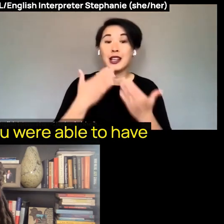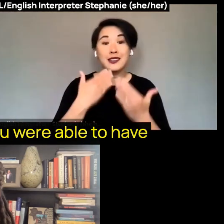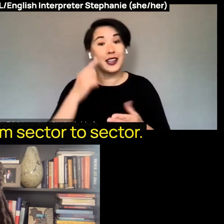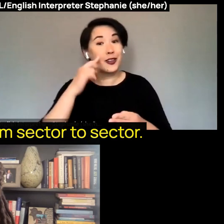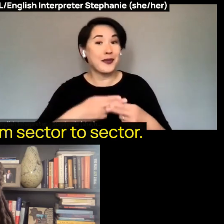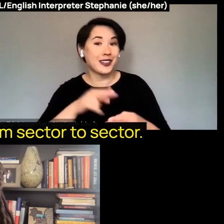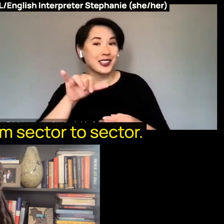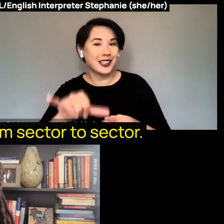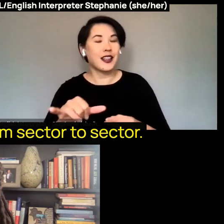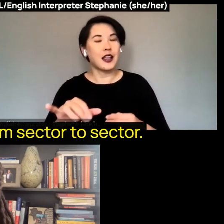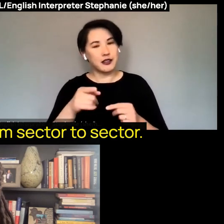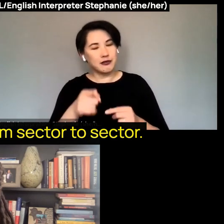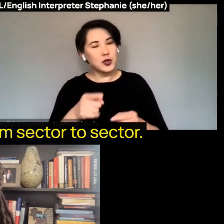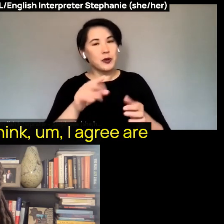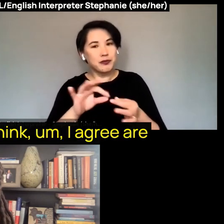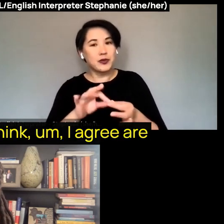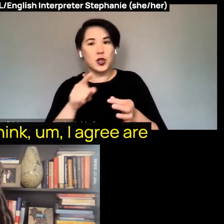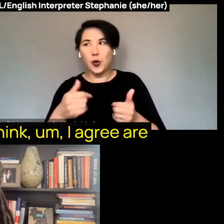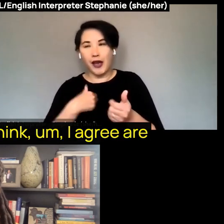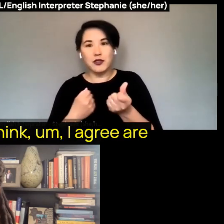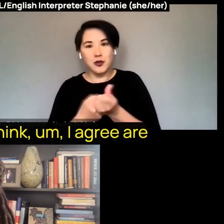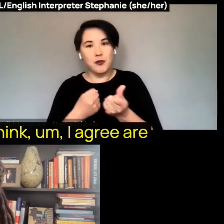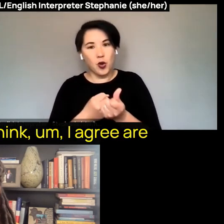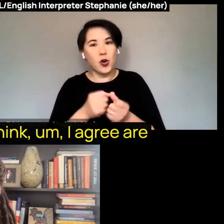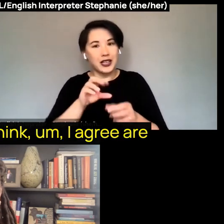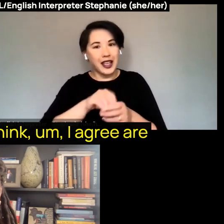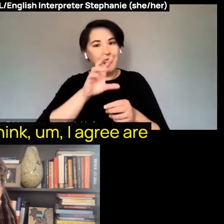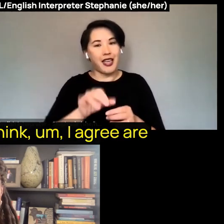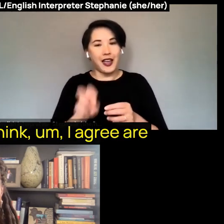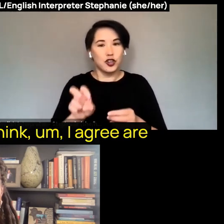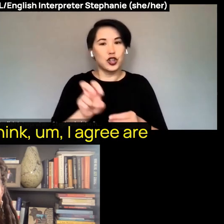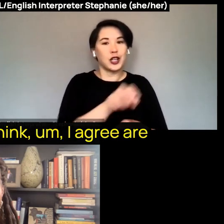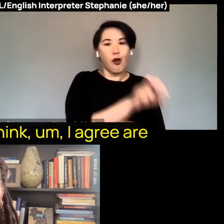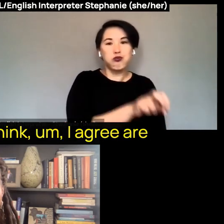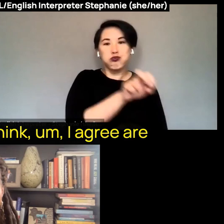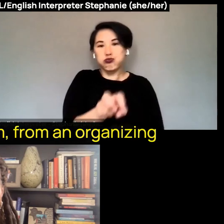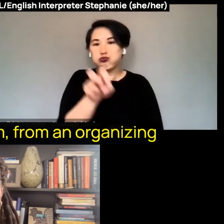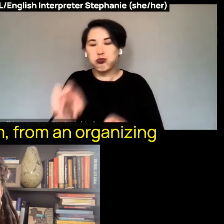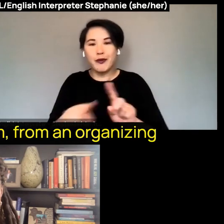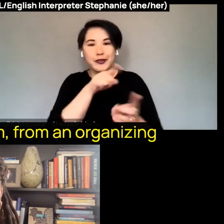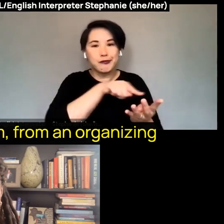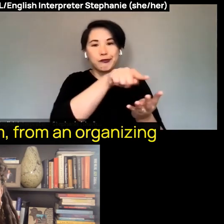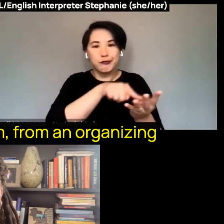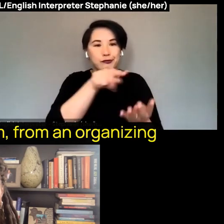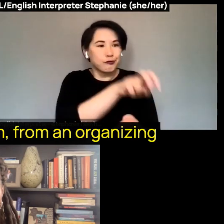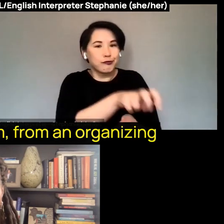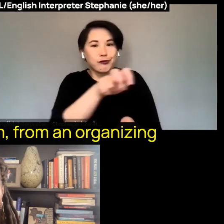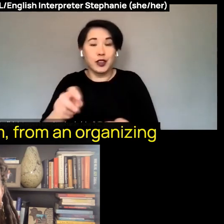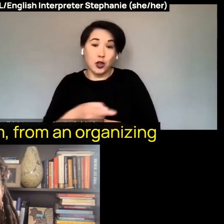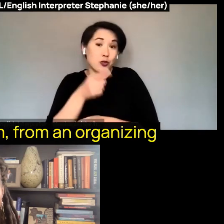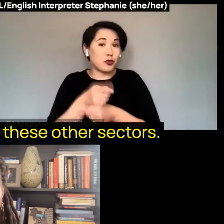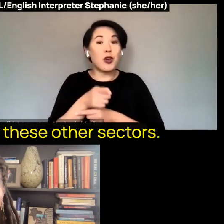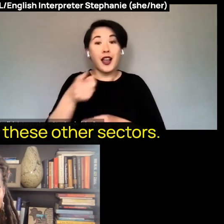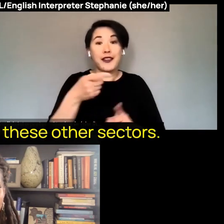able to have the support moving from sector to sector, and also taking what I think I agree are very applicable skills from